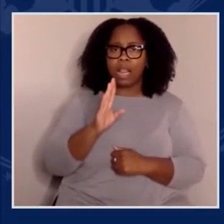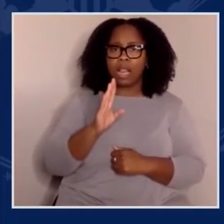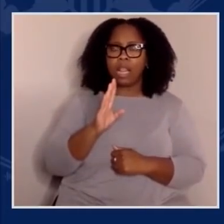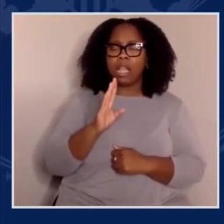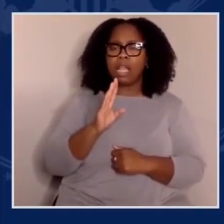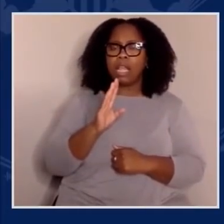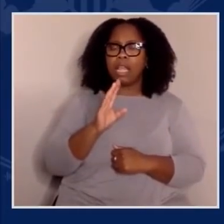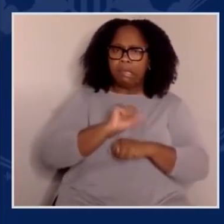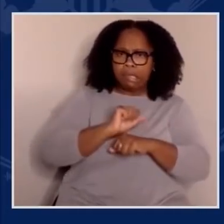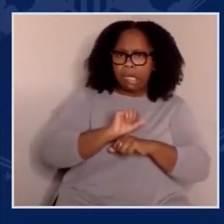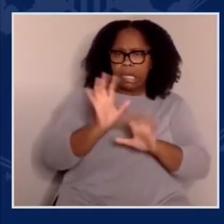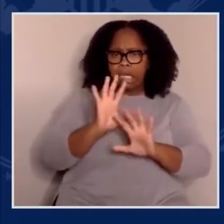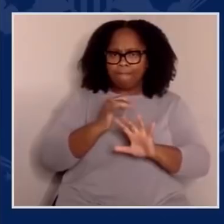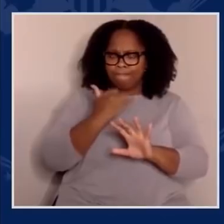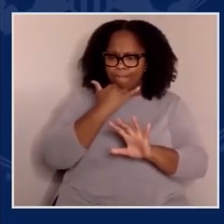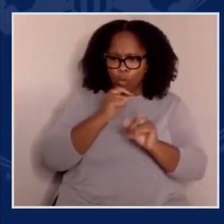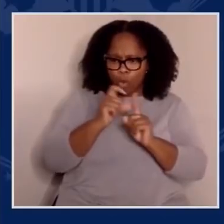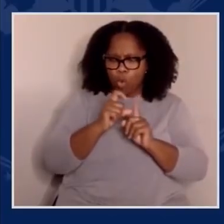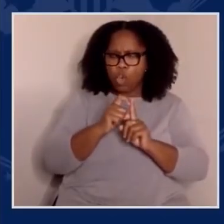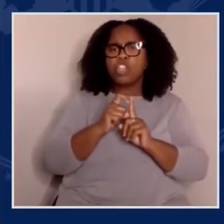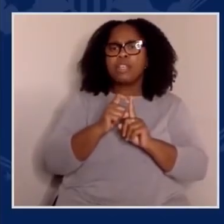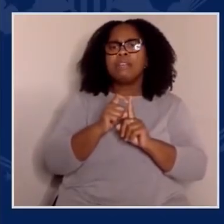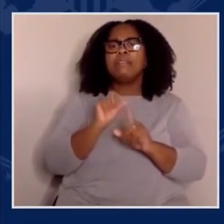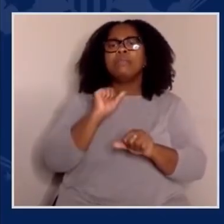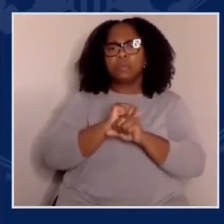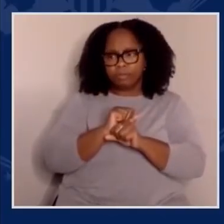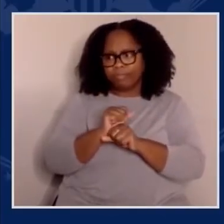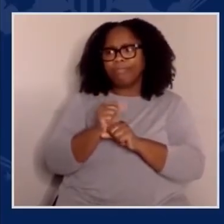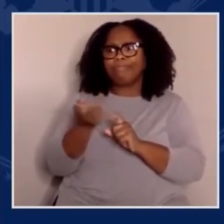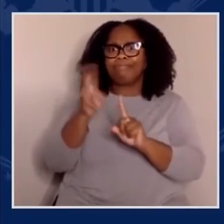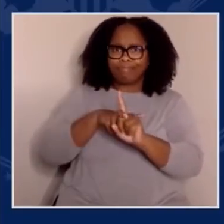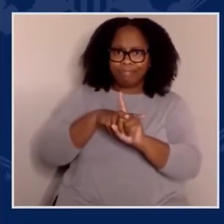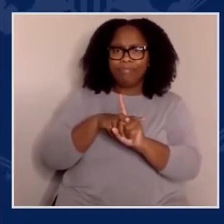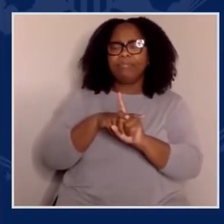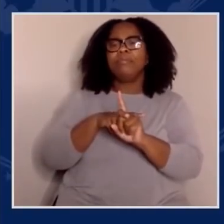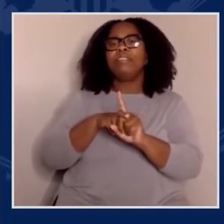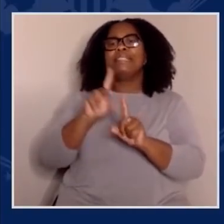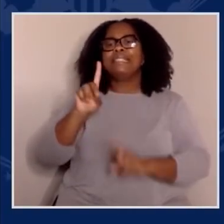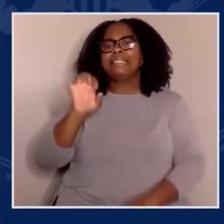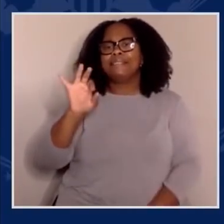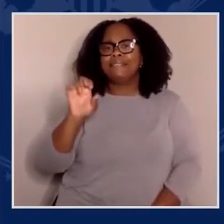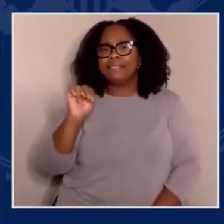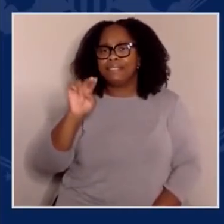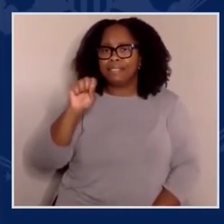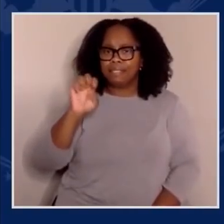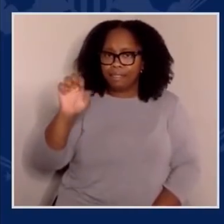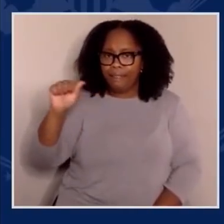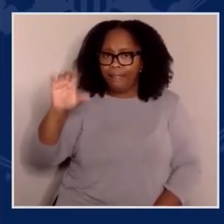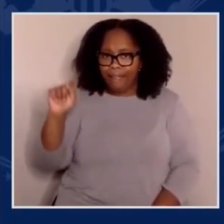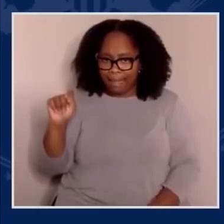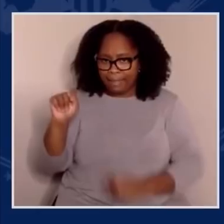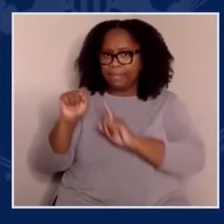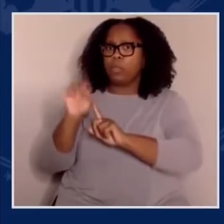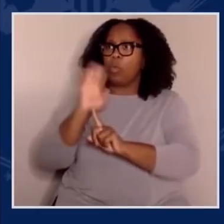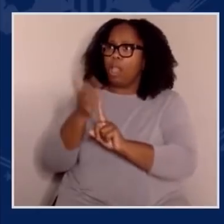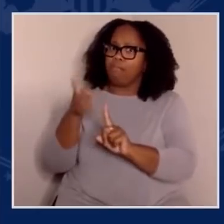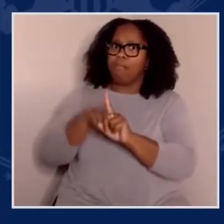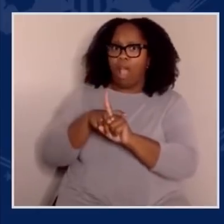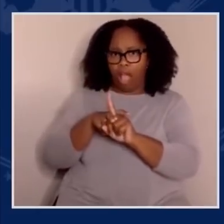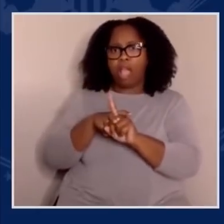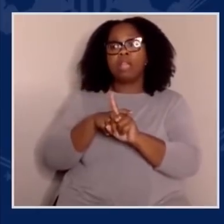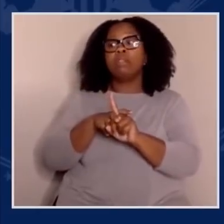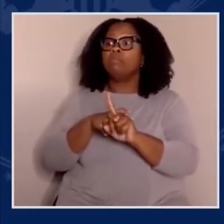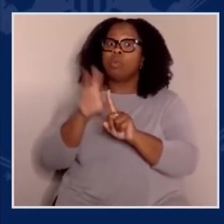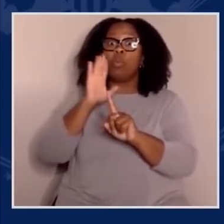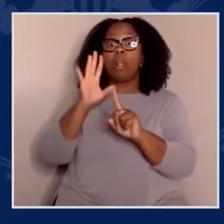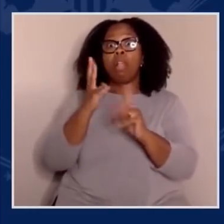We're going to employ the Defense Reconstruction Act to be able to go out there and dictate companies